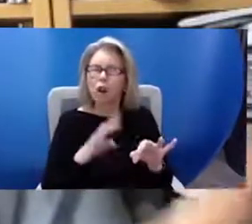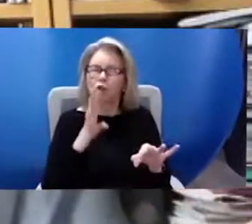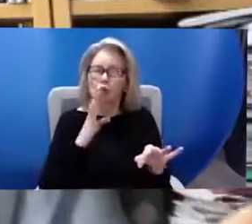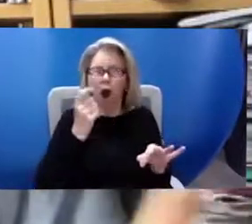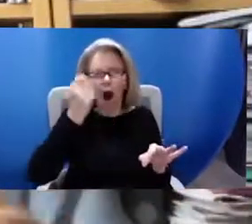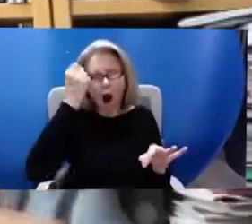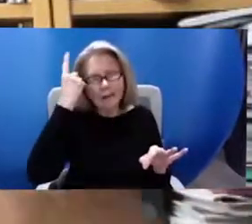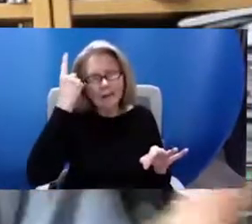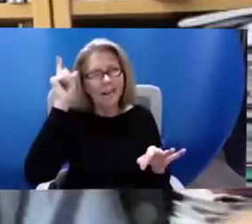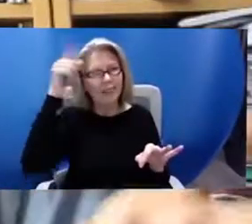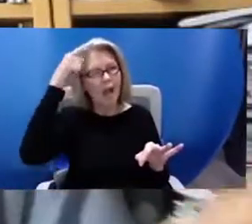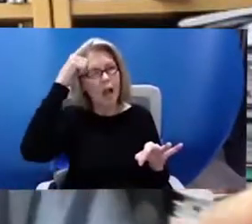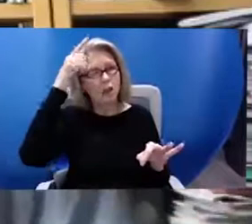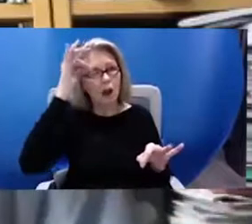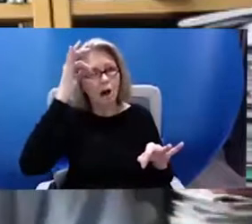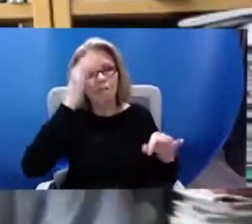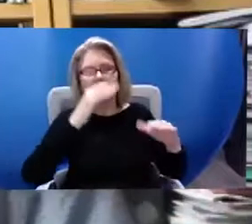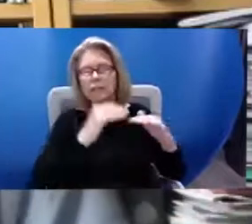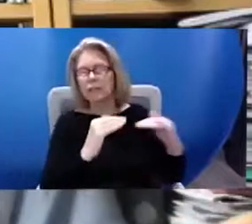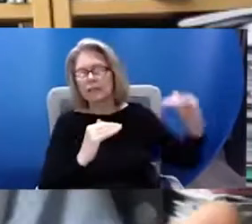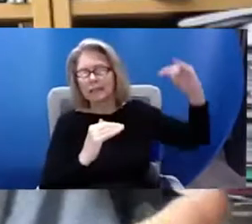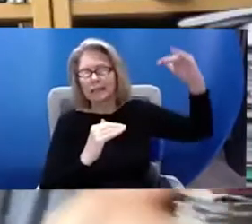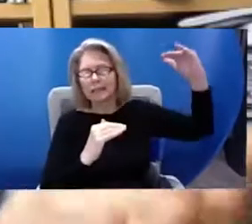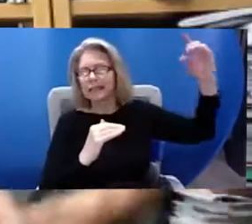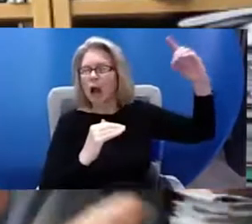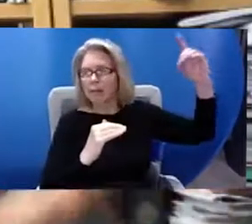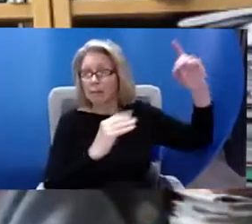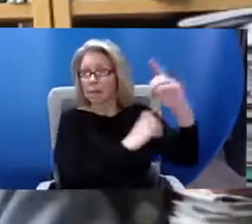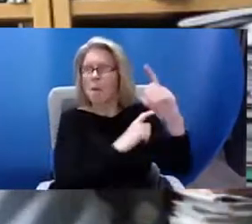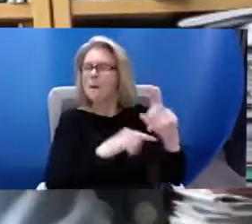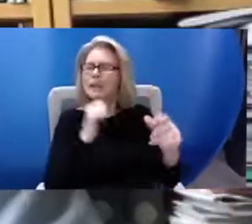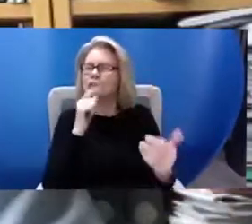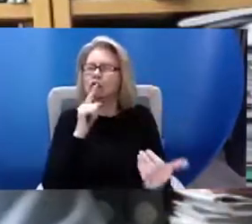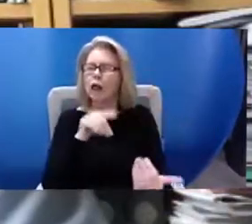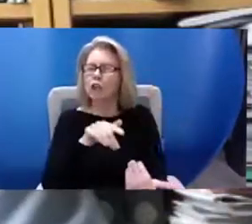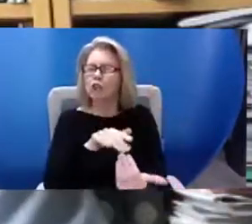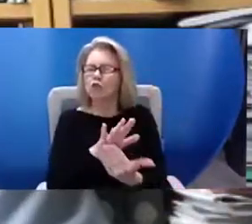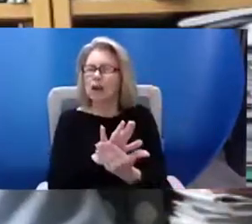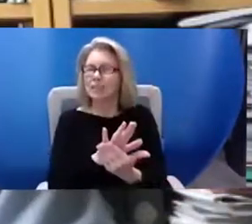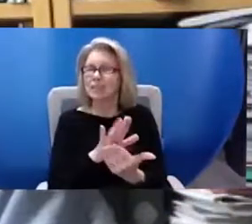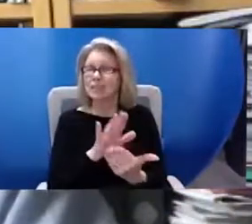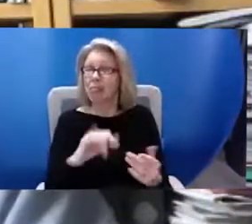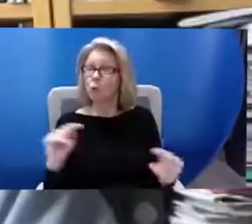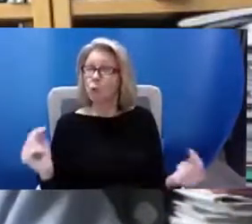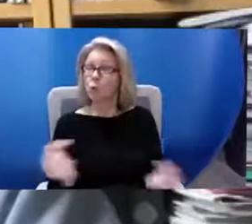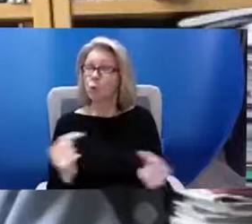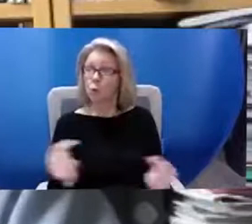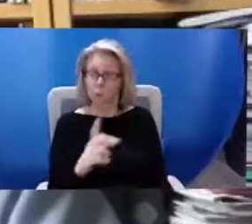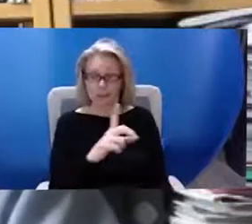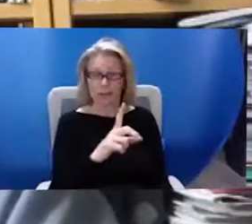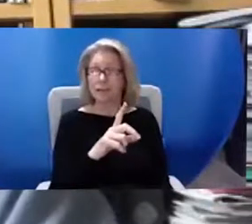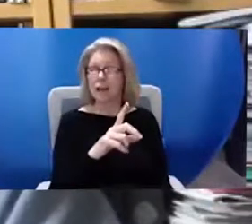useful to understand the logic of dominant power. But it doesn't address the colonial wound. So for a